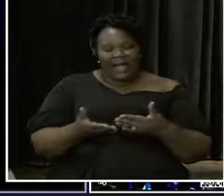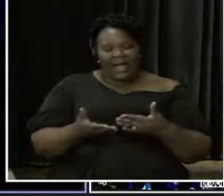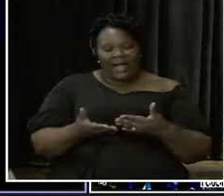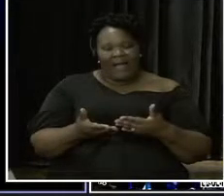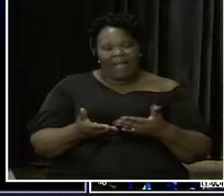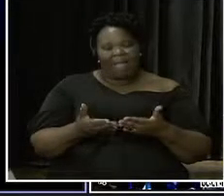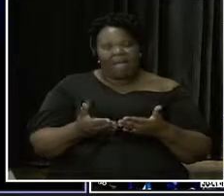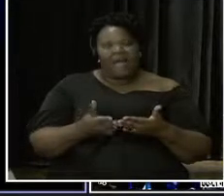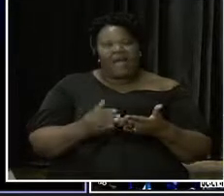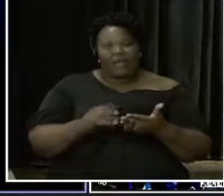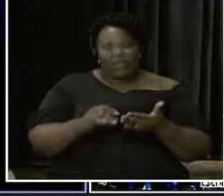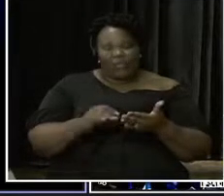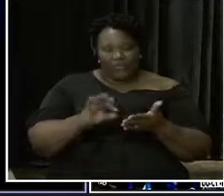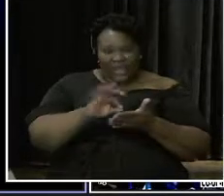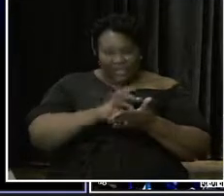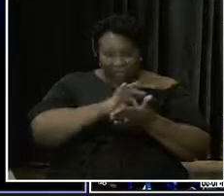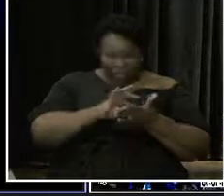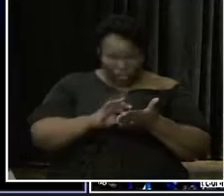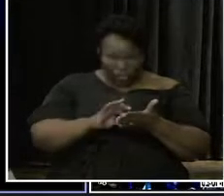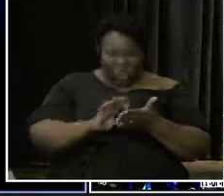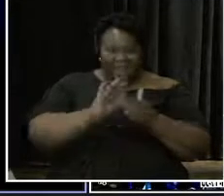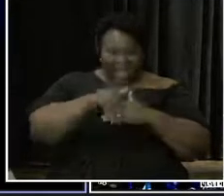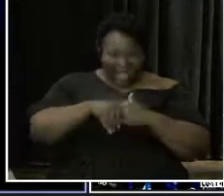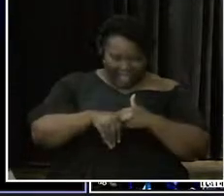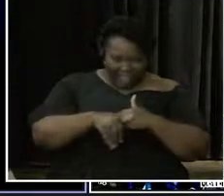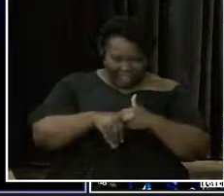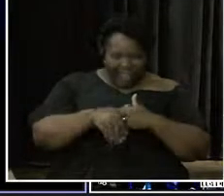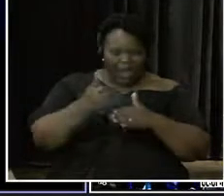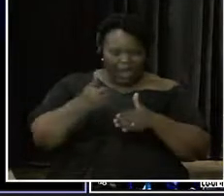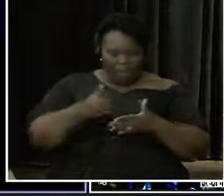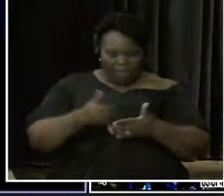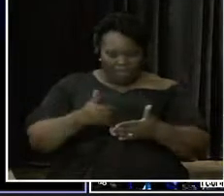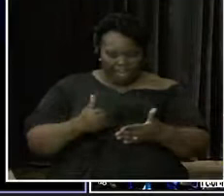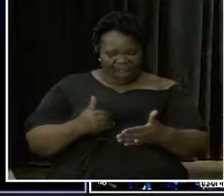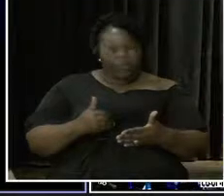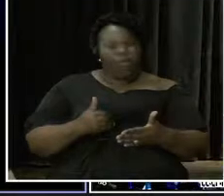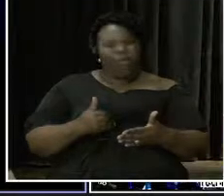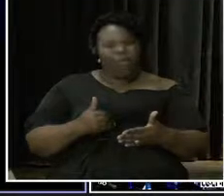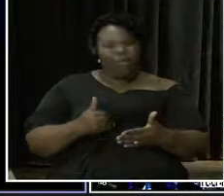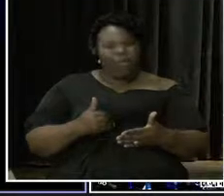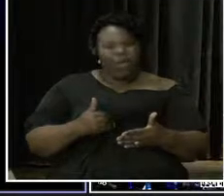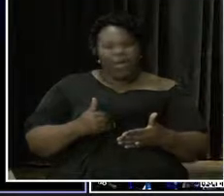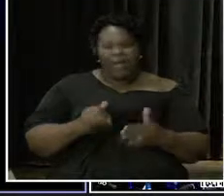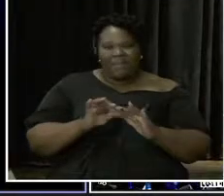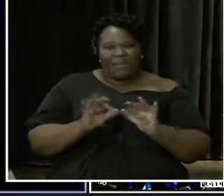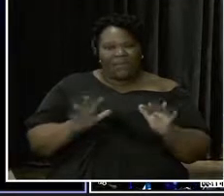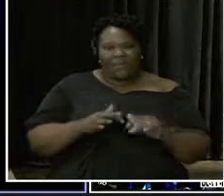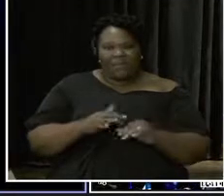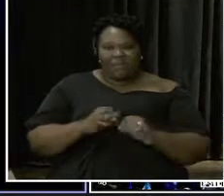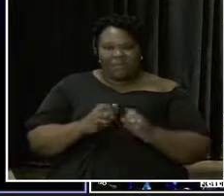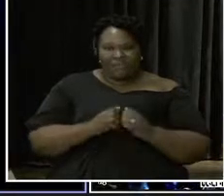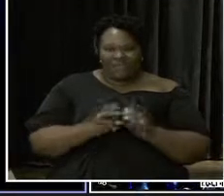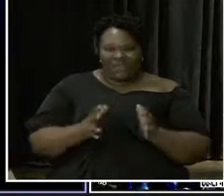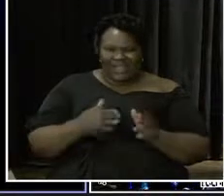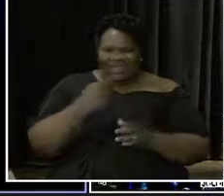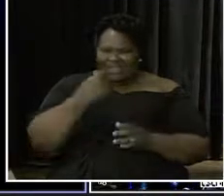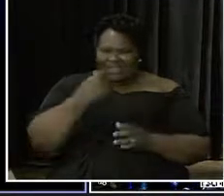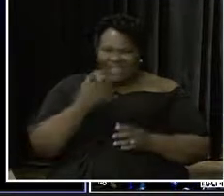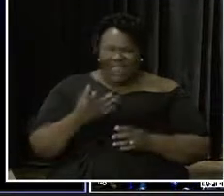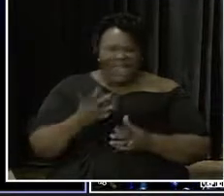deliver beyond election, we deliver before election. So people should not start casting